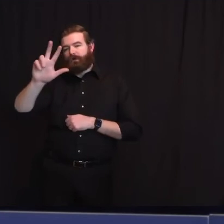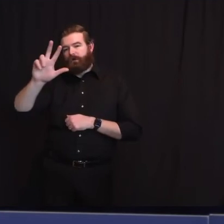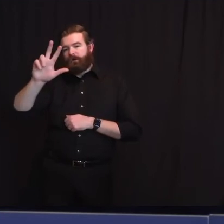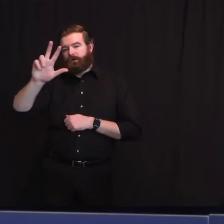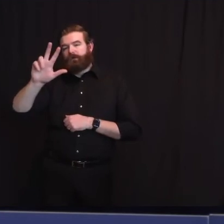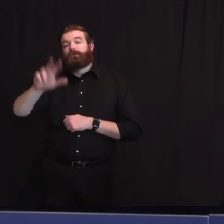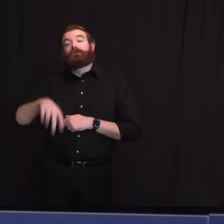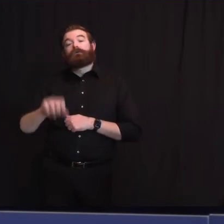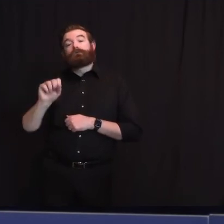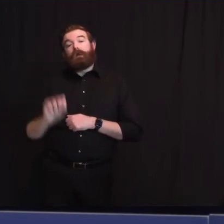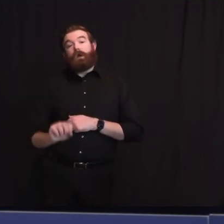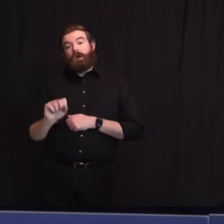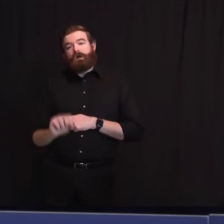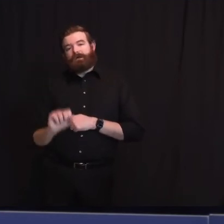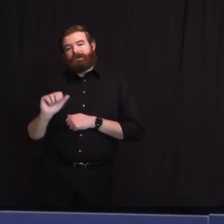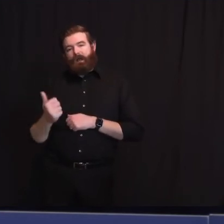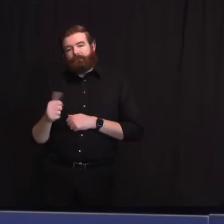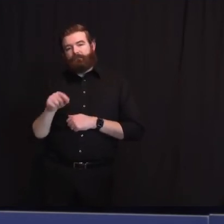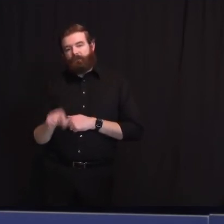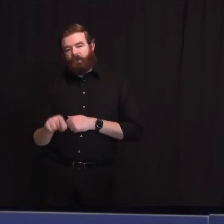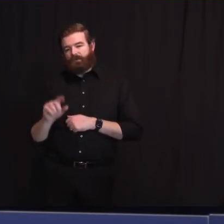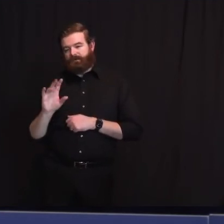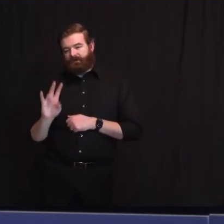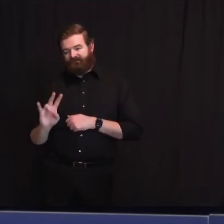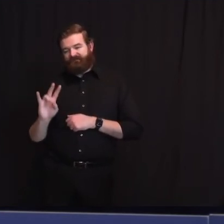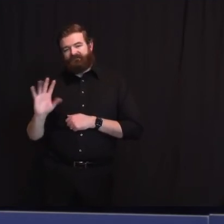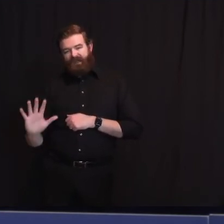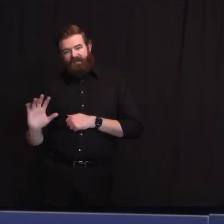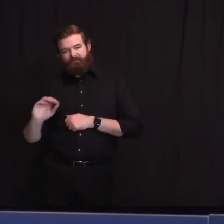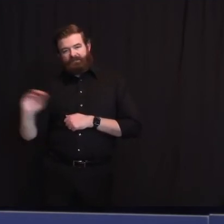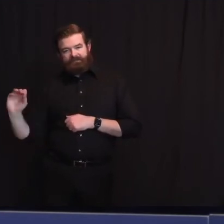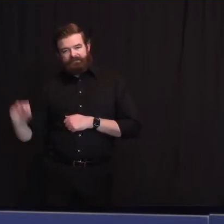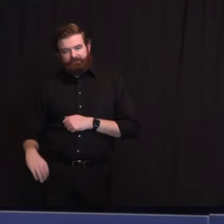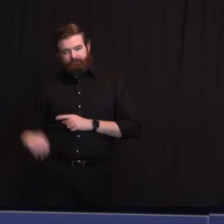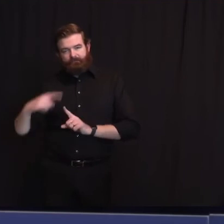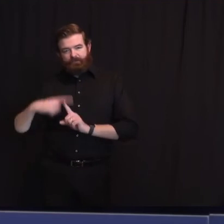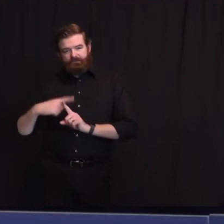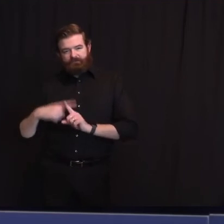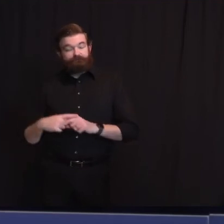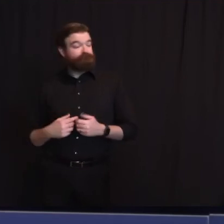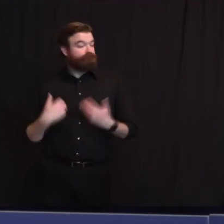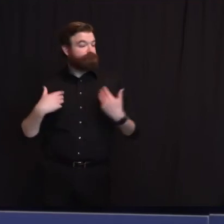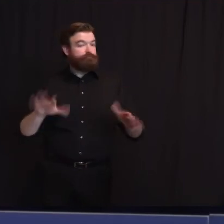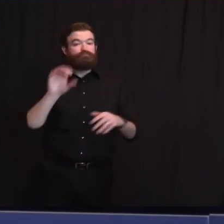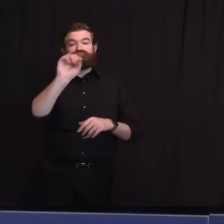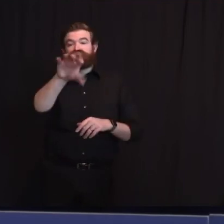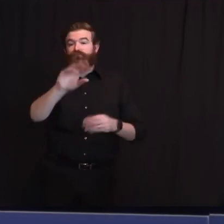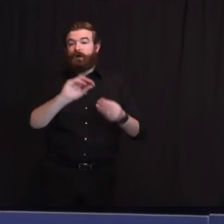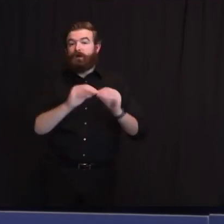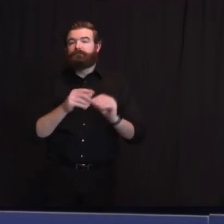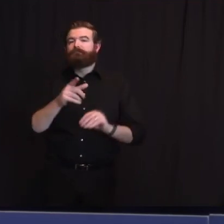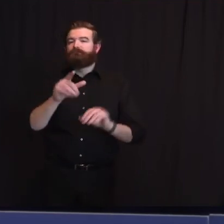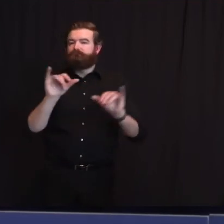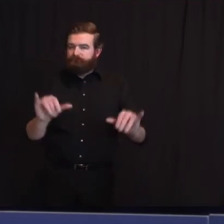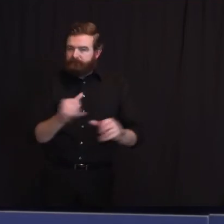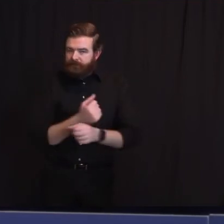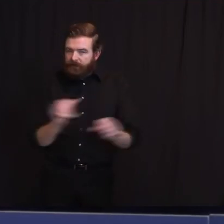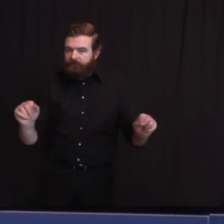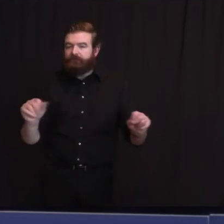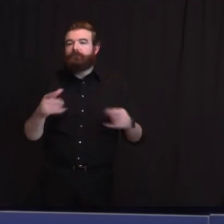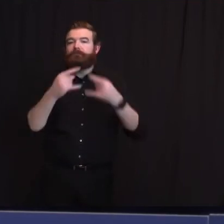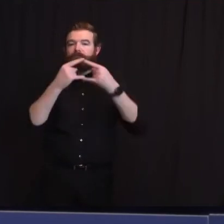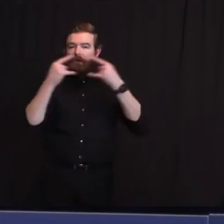of the state 10.75%. So that concludes my report. Stay safe, continue to mask up, social distance,